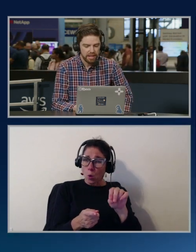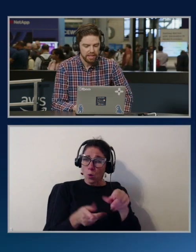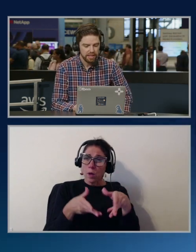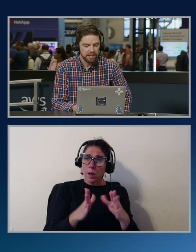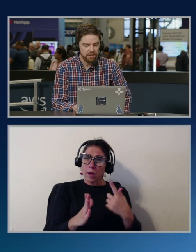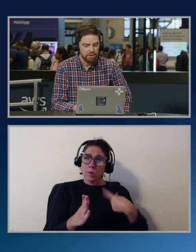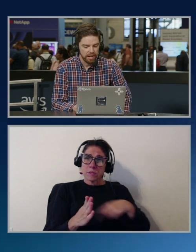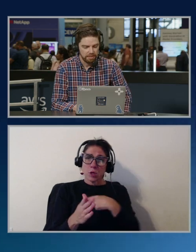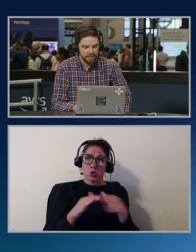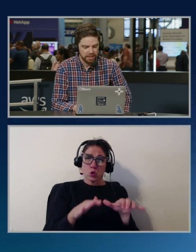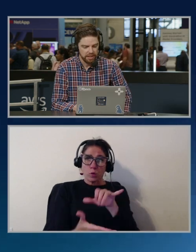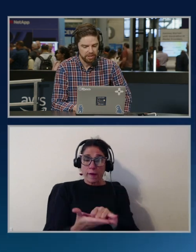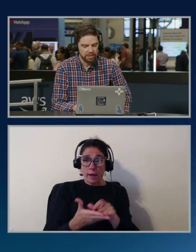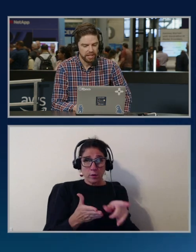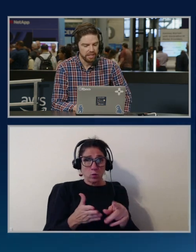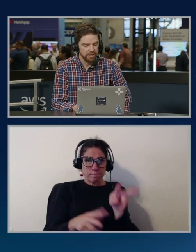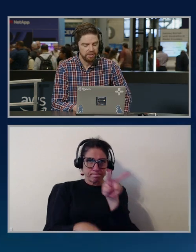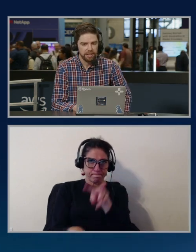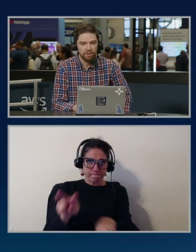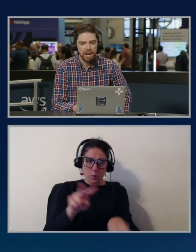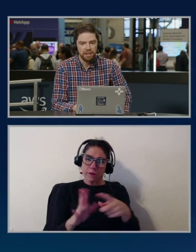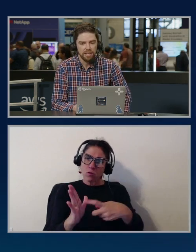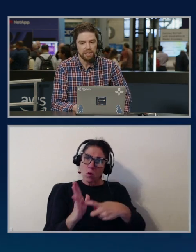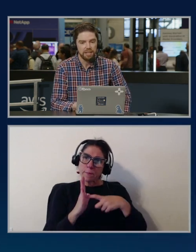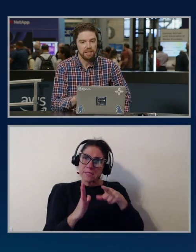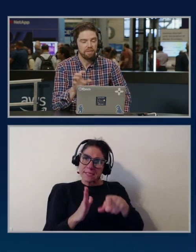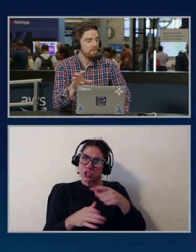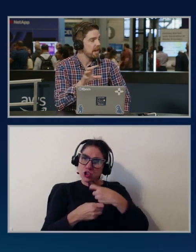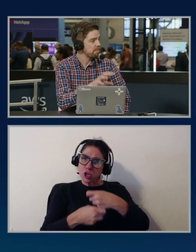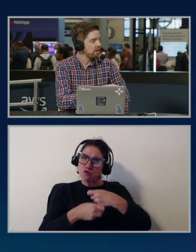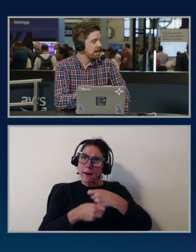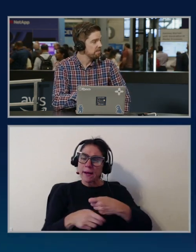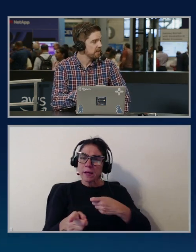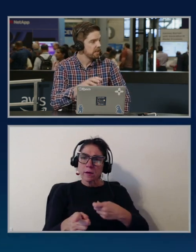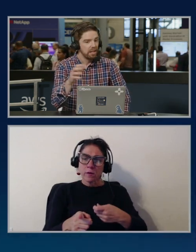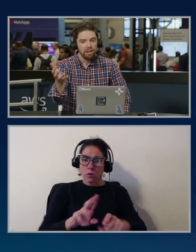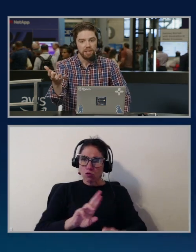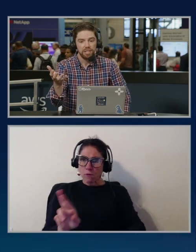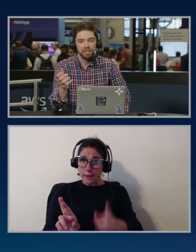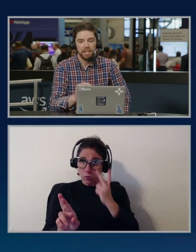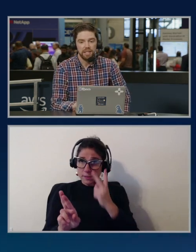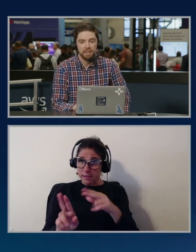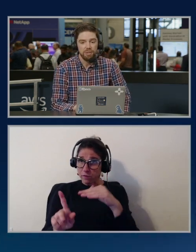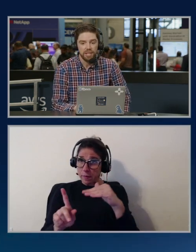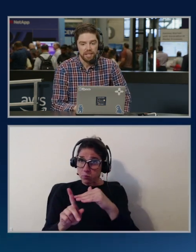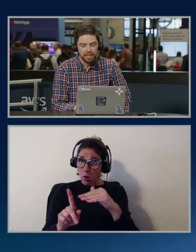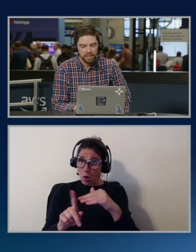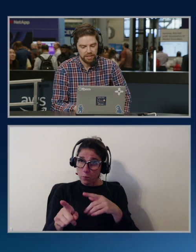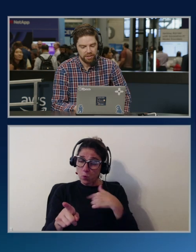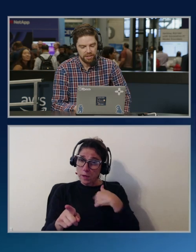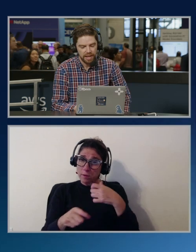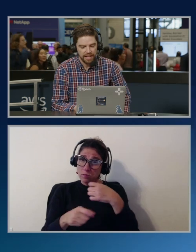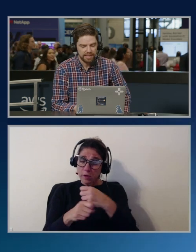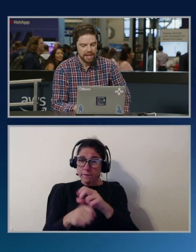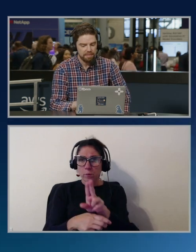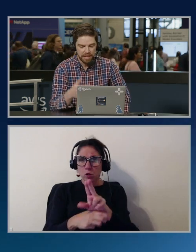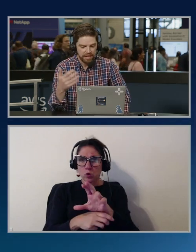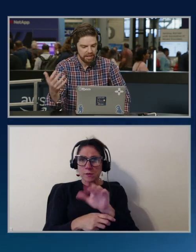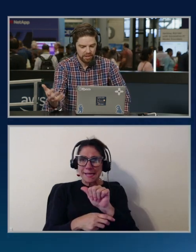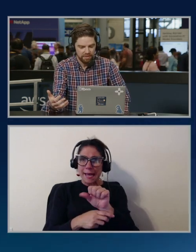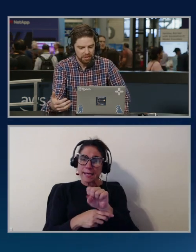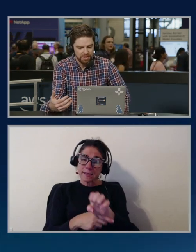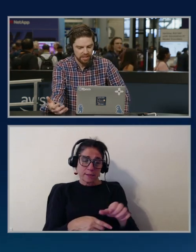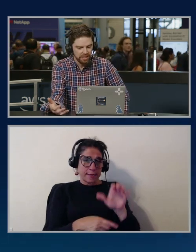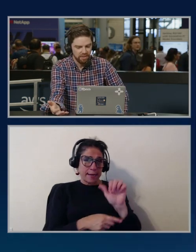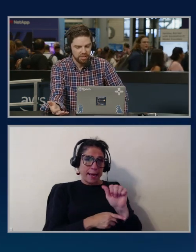do is just take a look at the requirements that this generated. So on the right, you can see from that prompt, we generated some use cases. So as an admin,